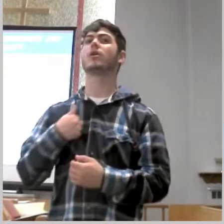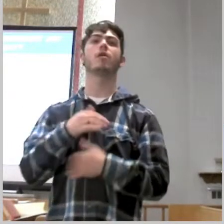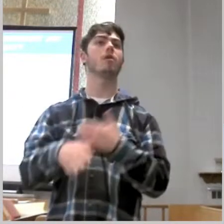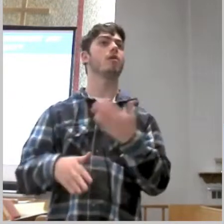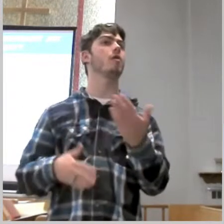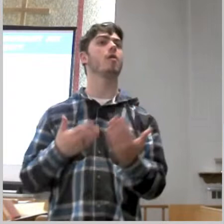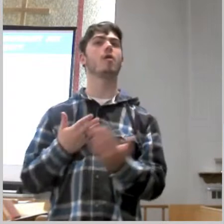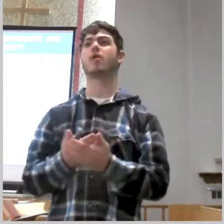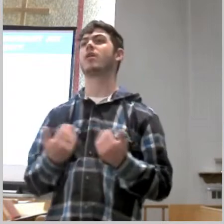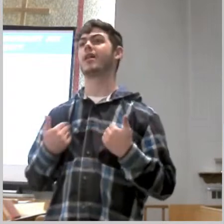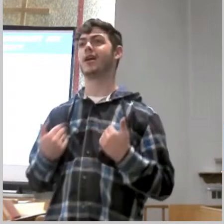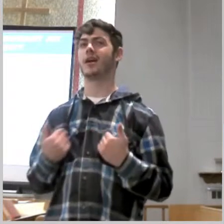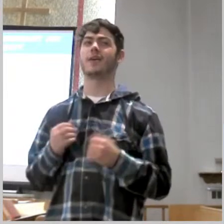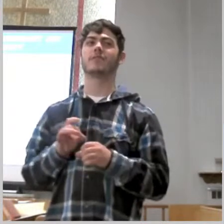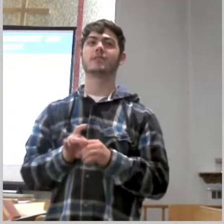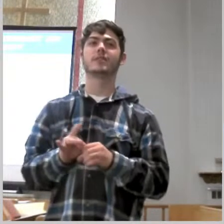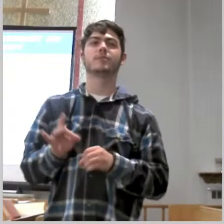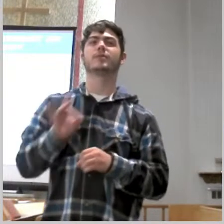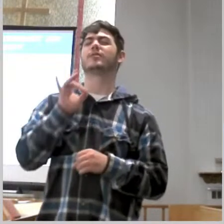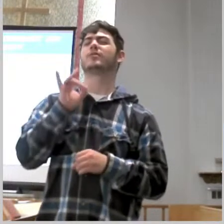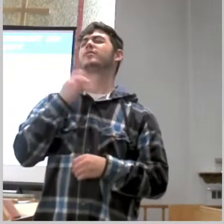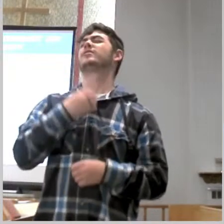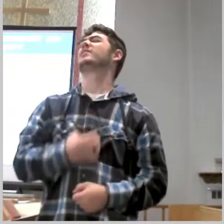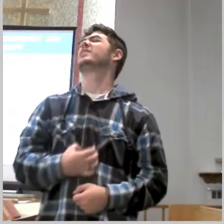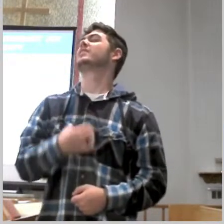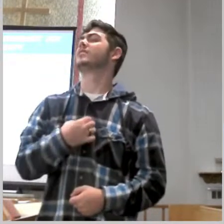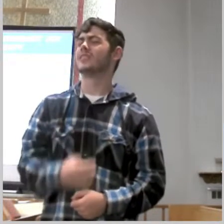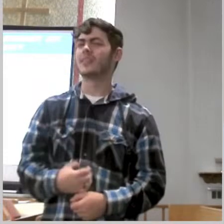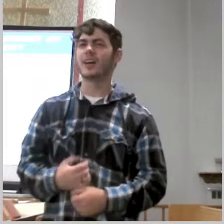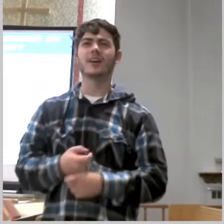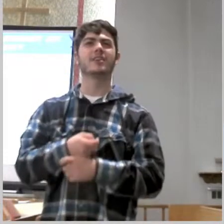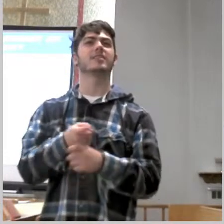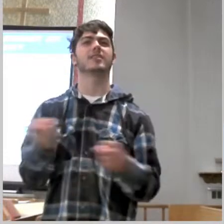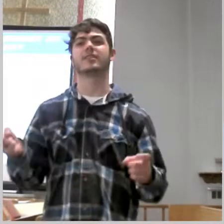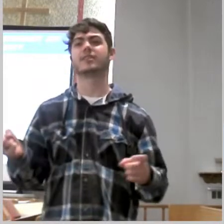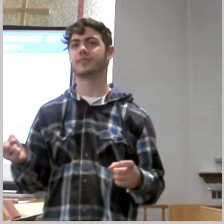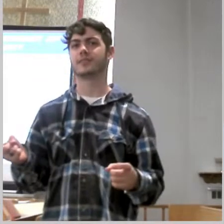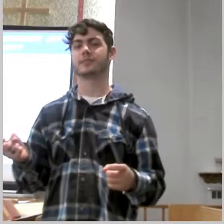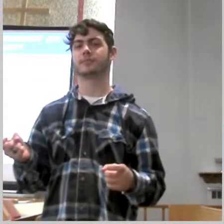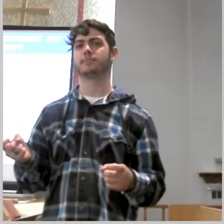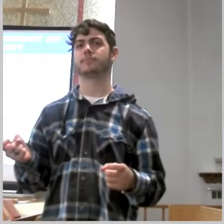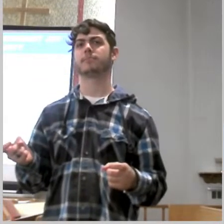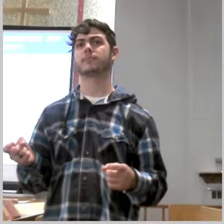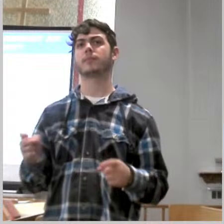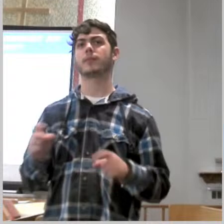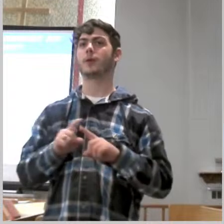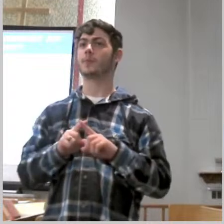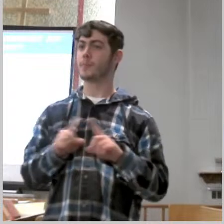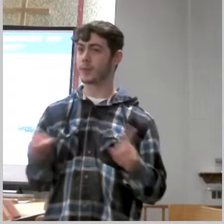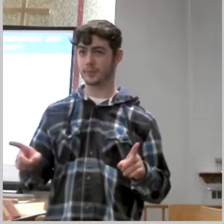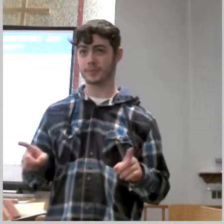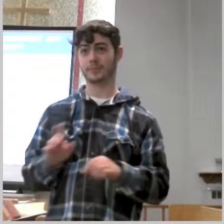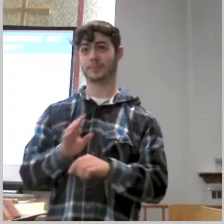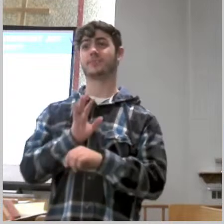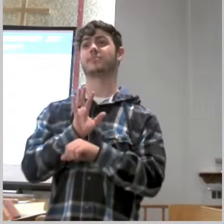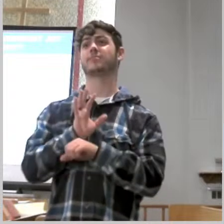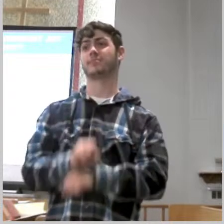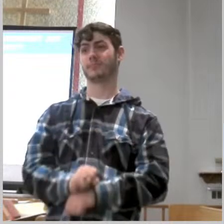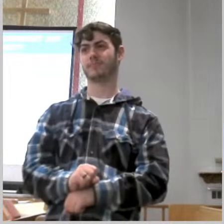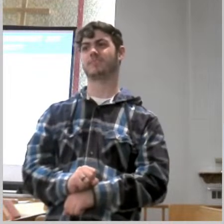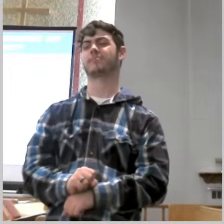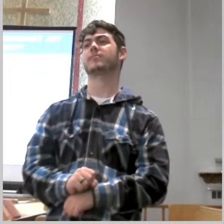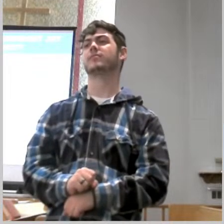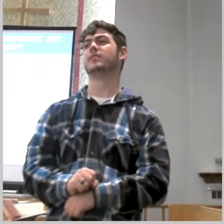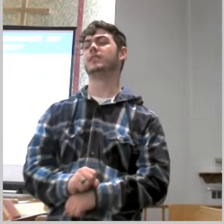spiritual desire to give, even though we may not have means. But I think we're often blindsided by